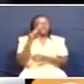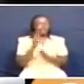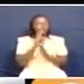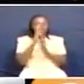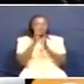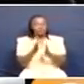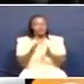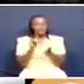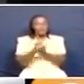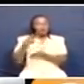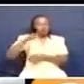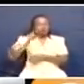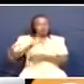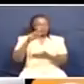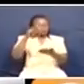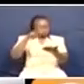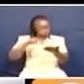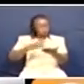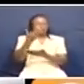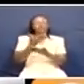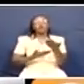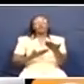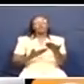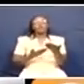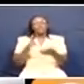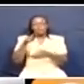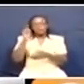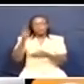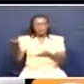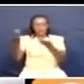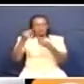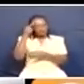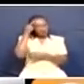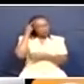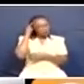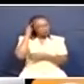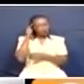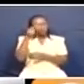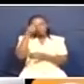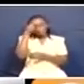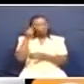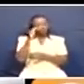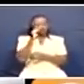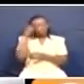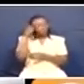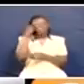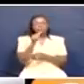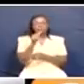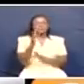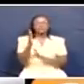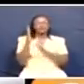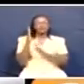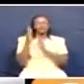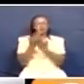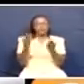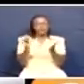should look into these forms to find out. They should produce the originals because of the security features that were prescribed